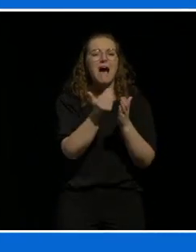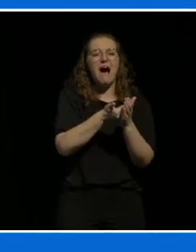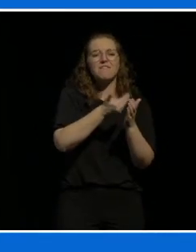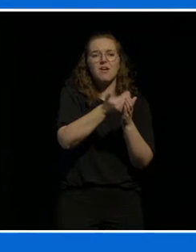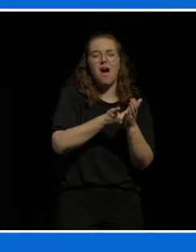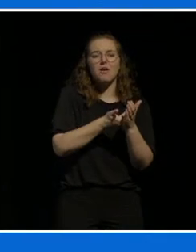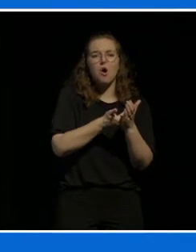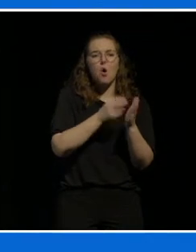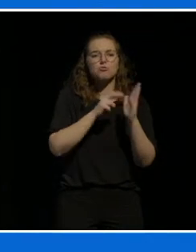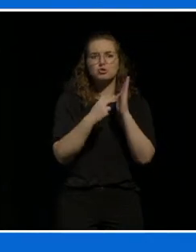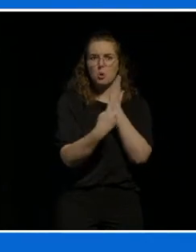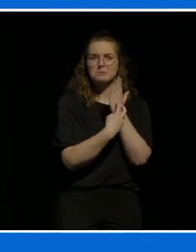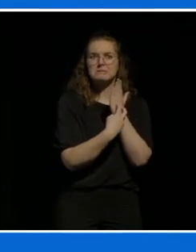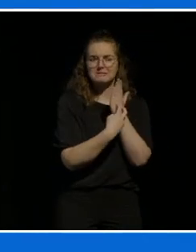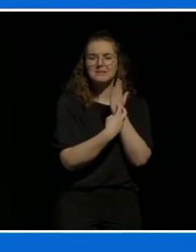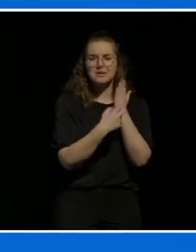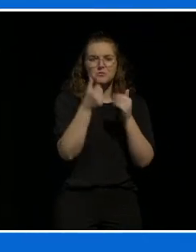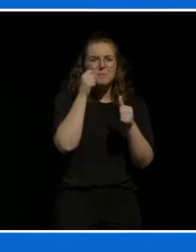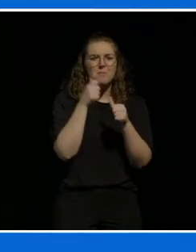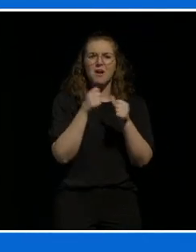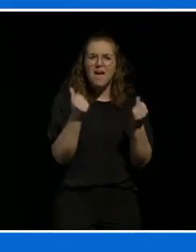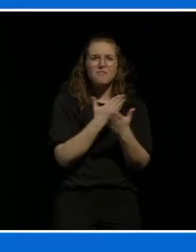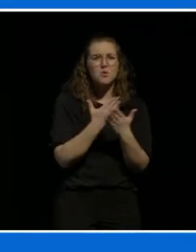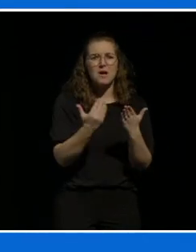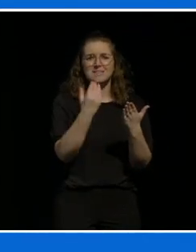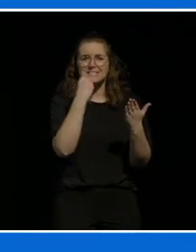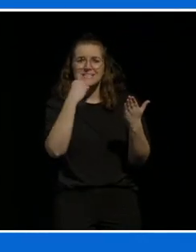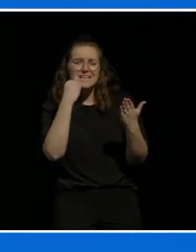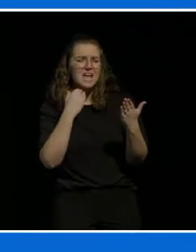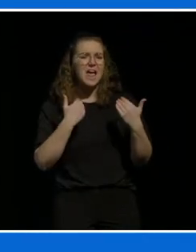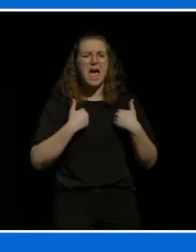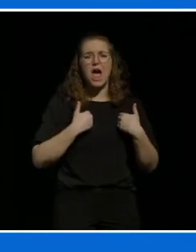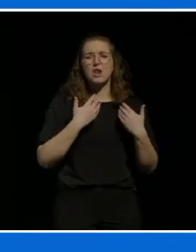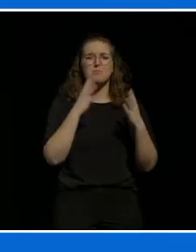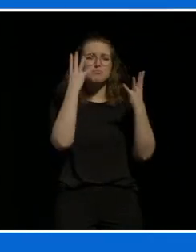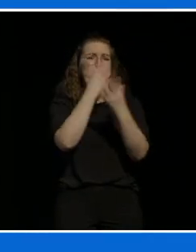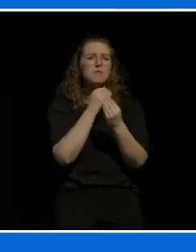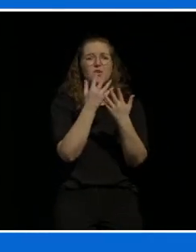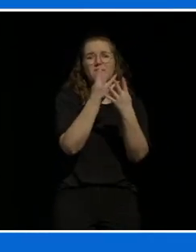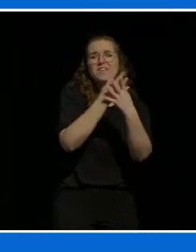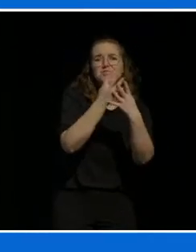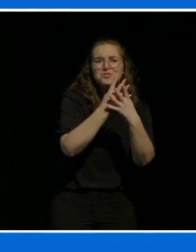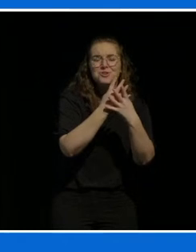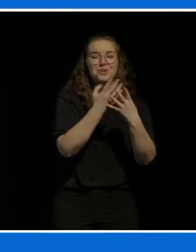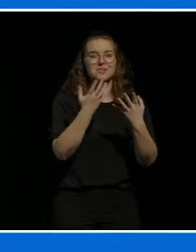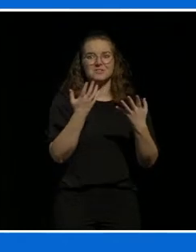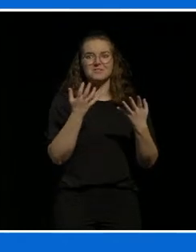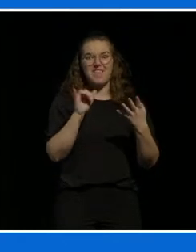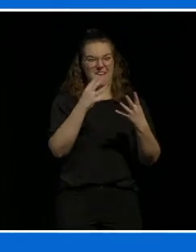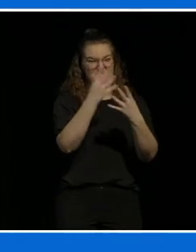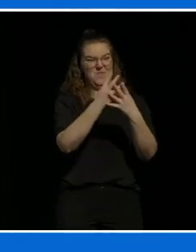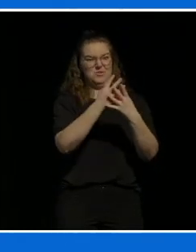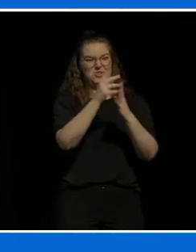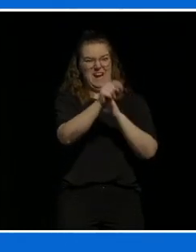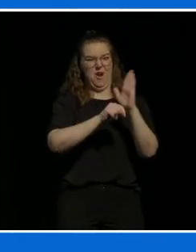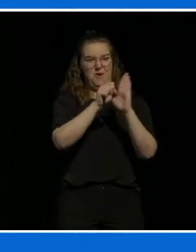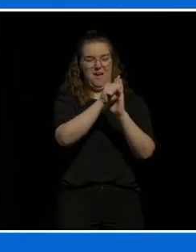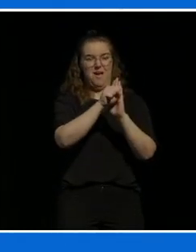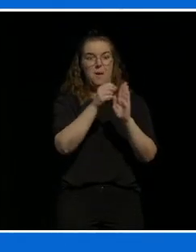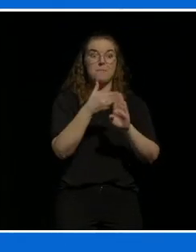everyone was eating avocado toast. We had beautiful filters, and it was the filter era. It was before the video